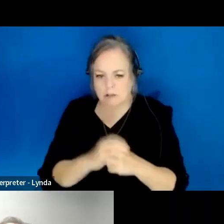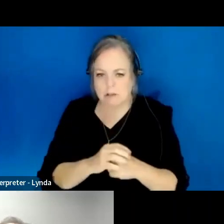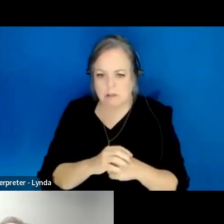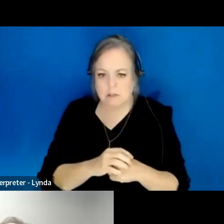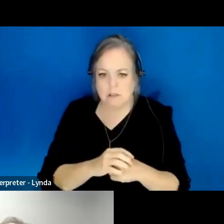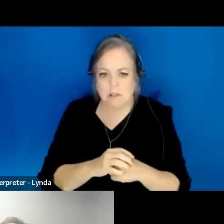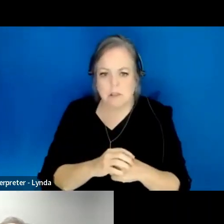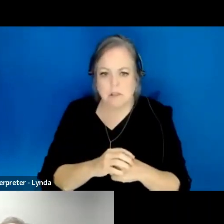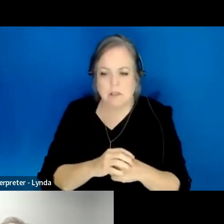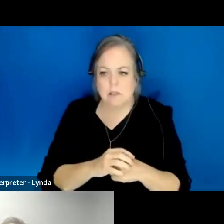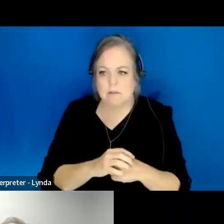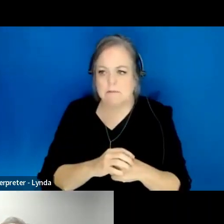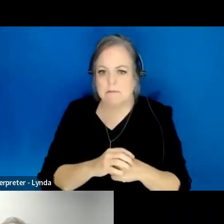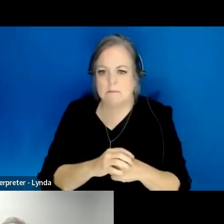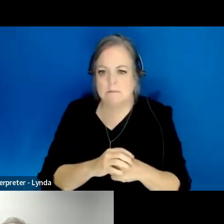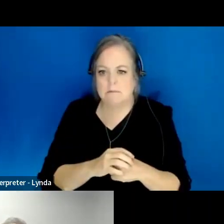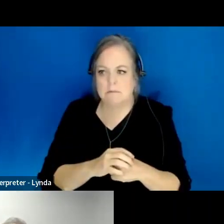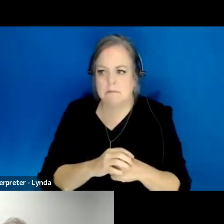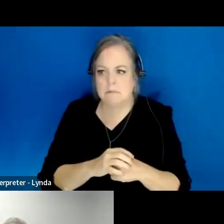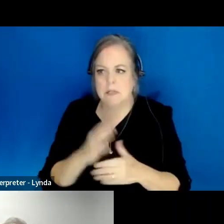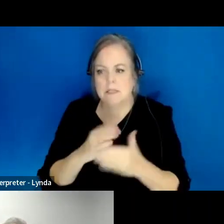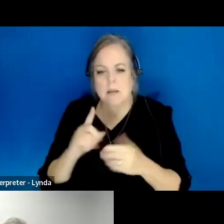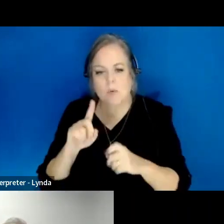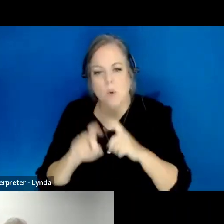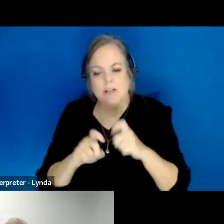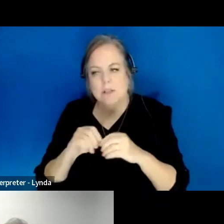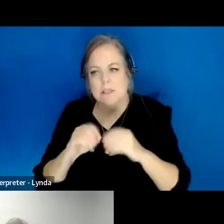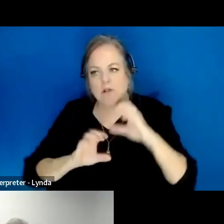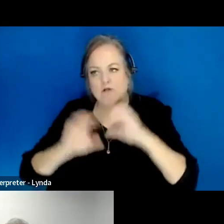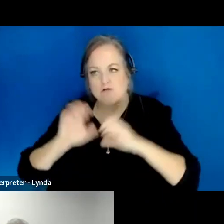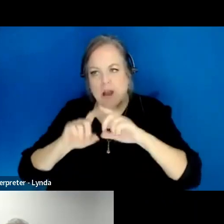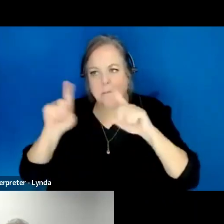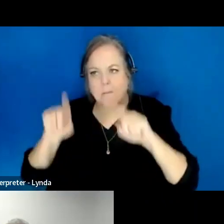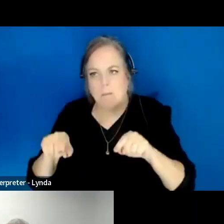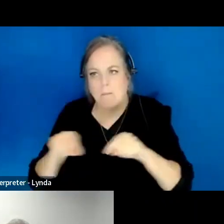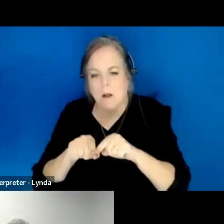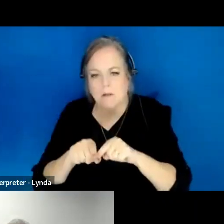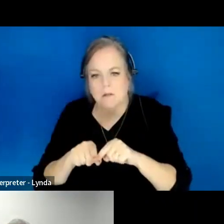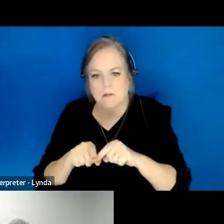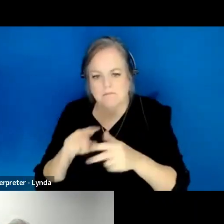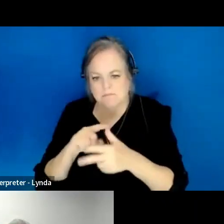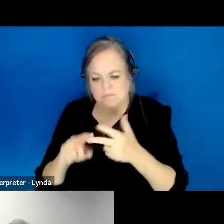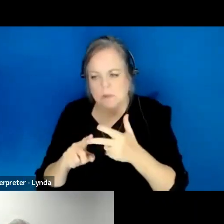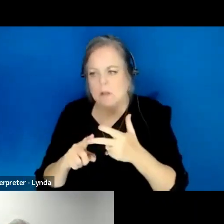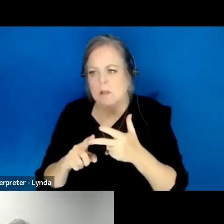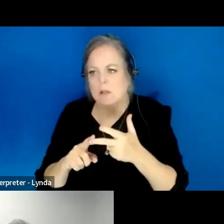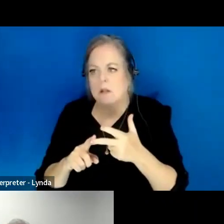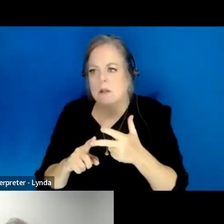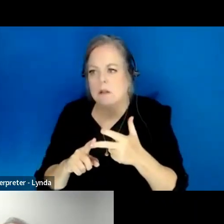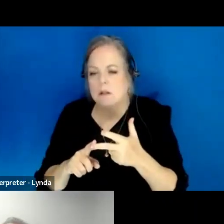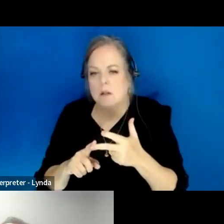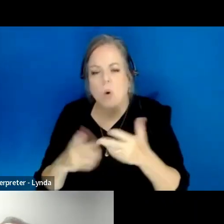It doesn't- There are some questions in the chat box. Oh, One is okay. from Catherine, what message do